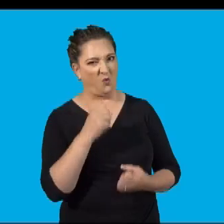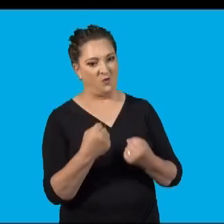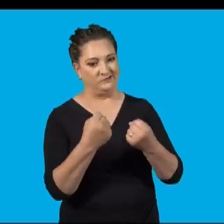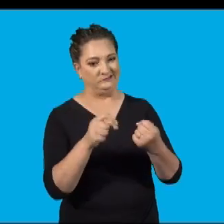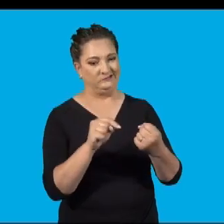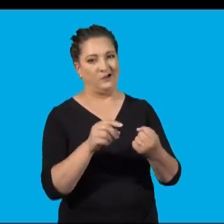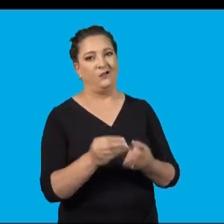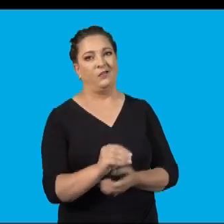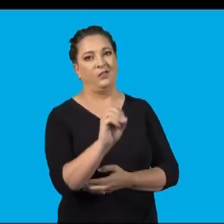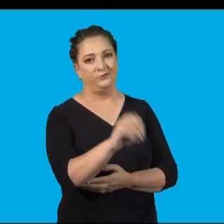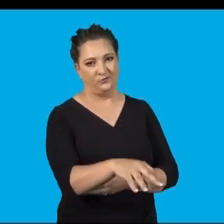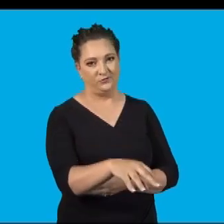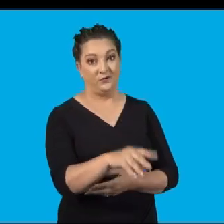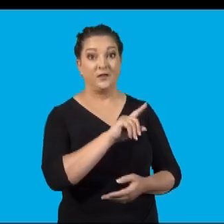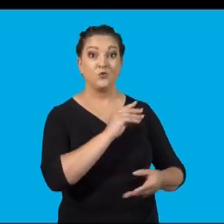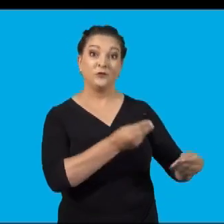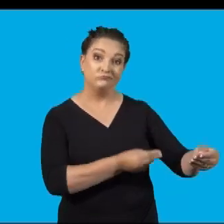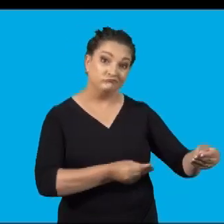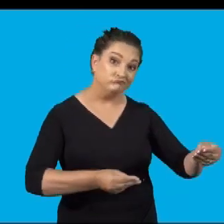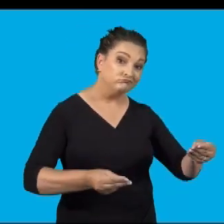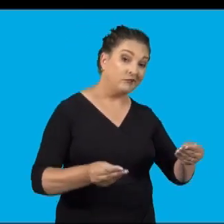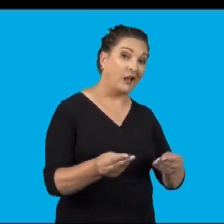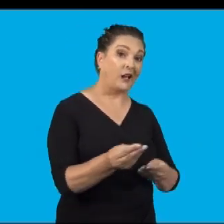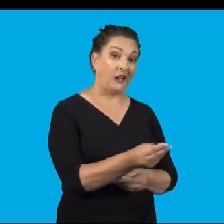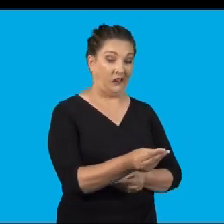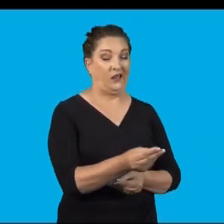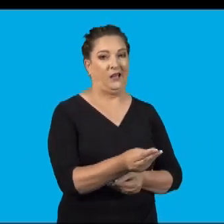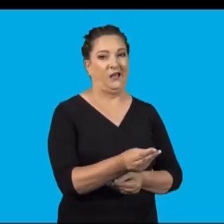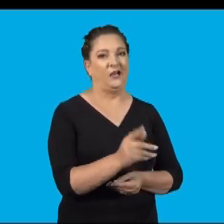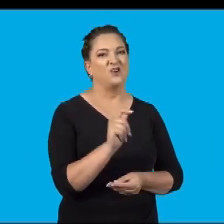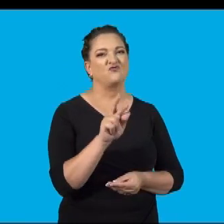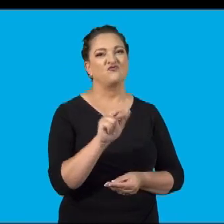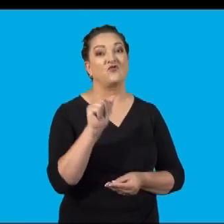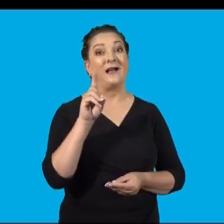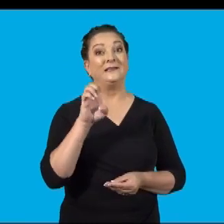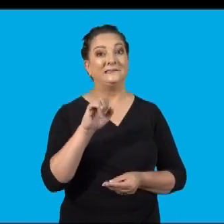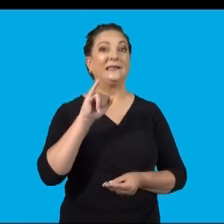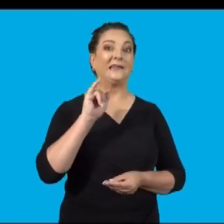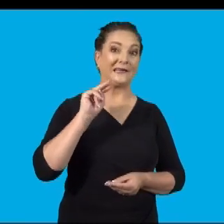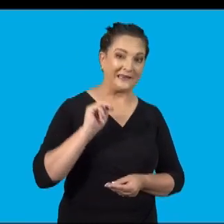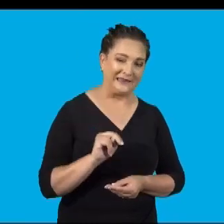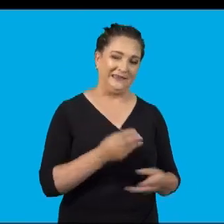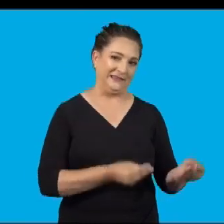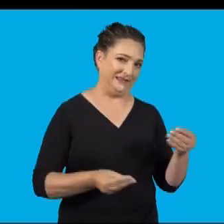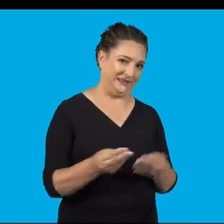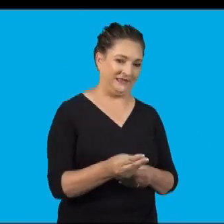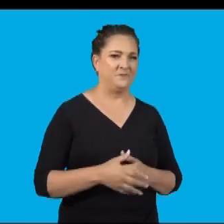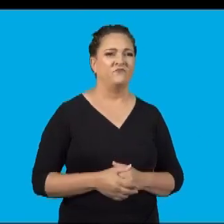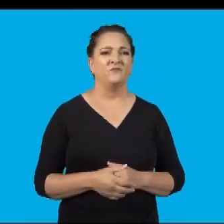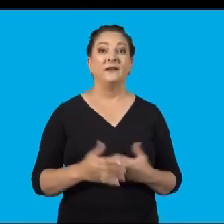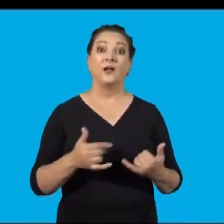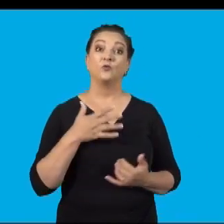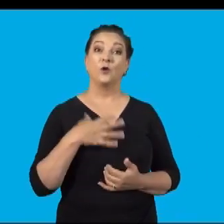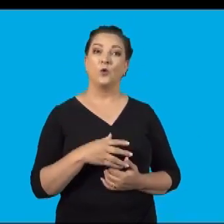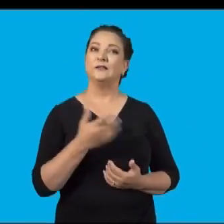was disposed. Remember, that was a trade in. Okay, so what they want us to do is